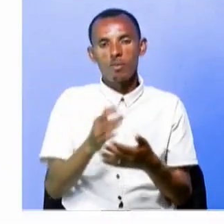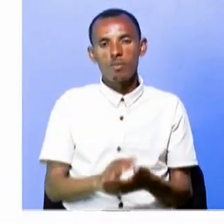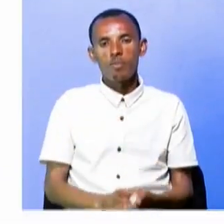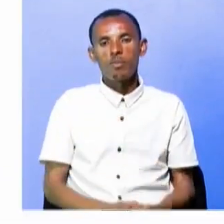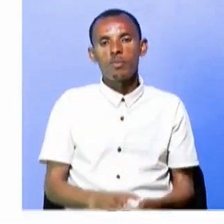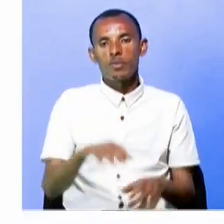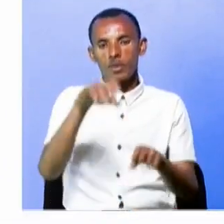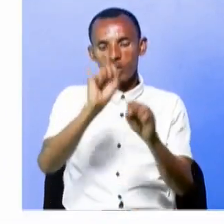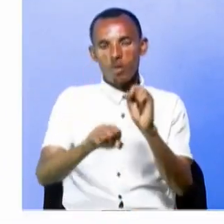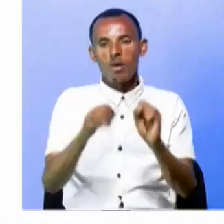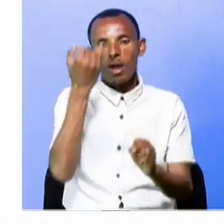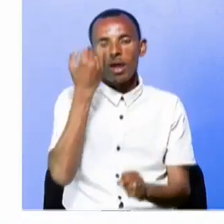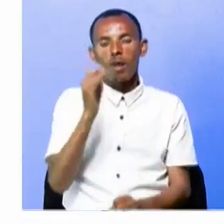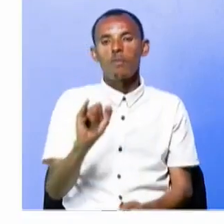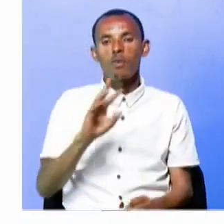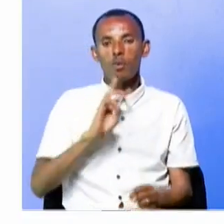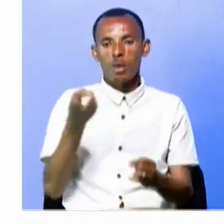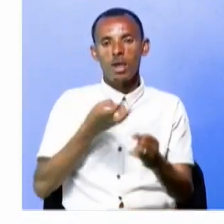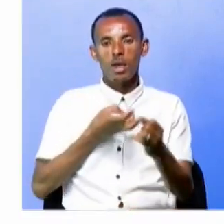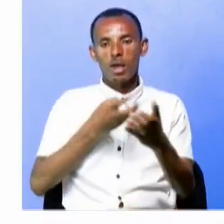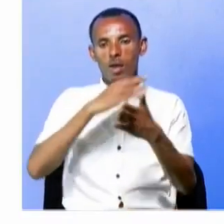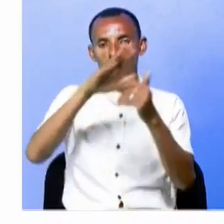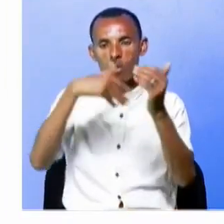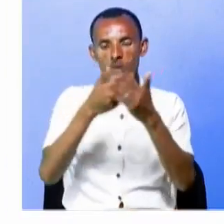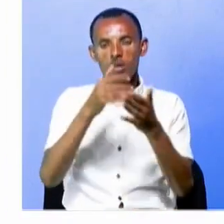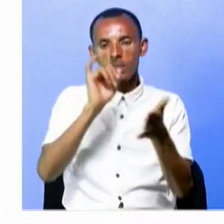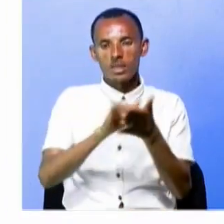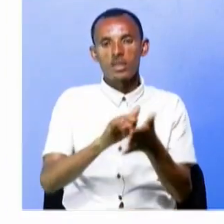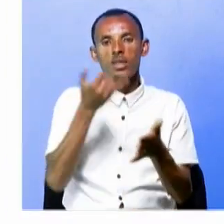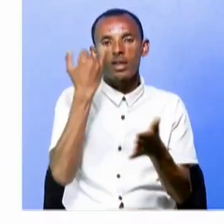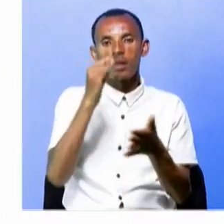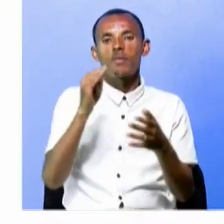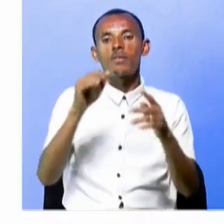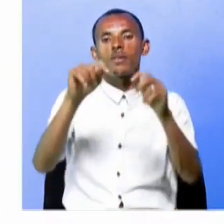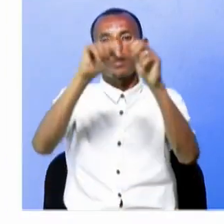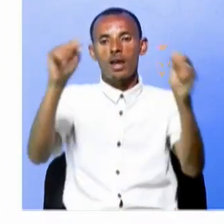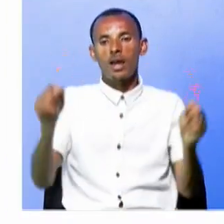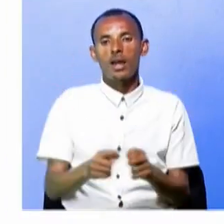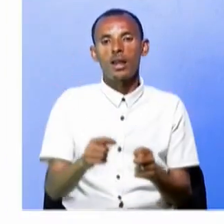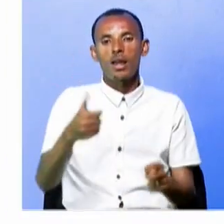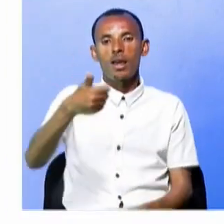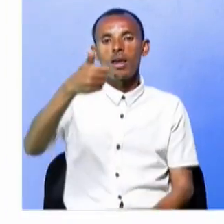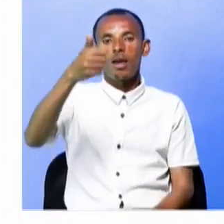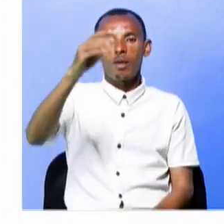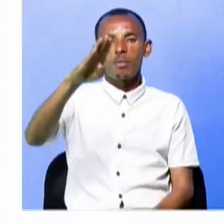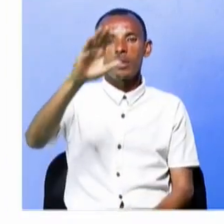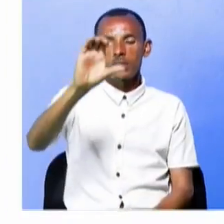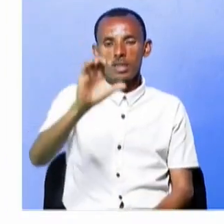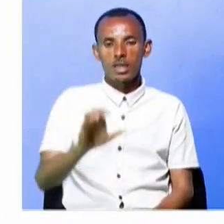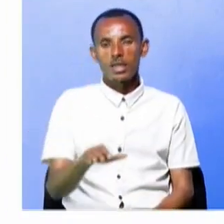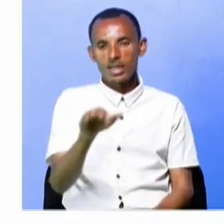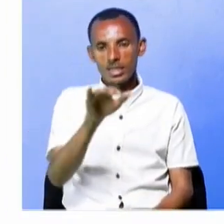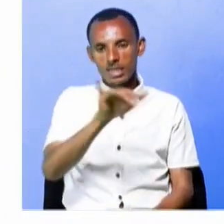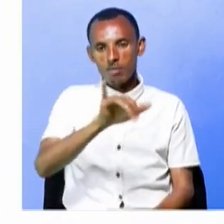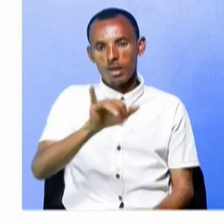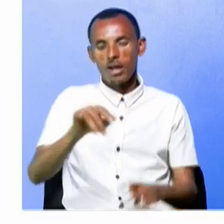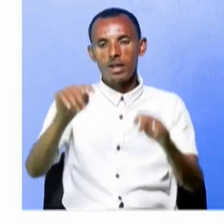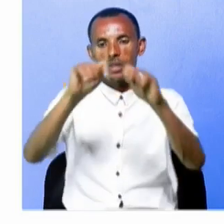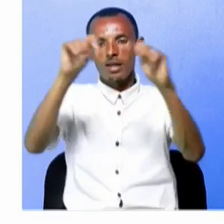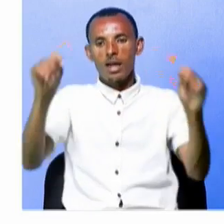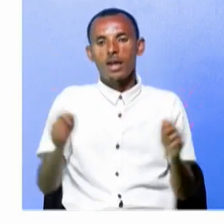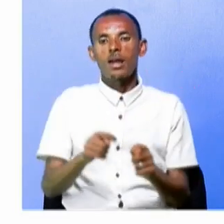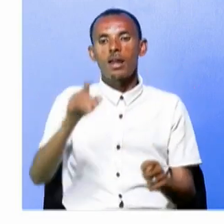So if we conclude that if triangle ABC is similar to triangle